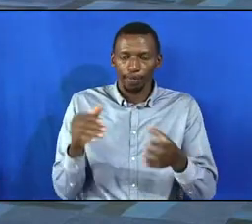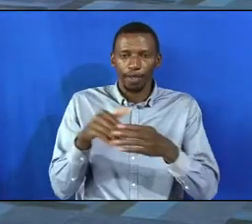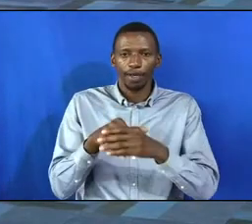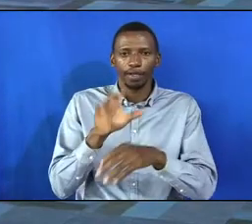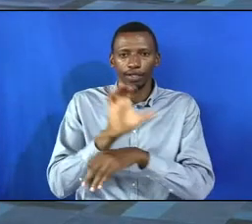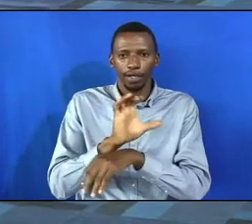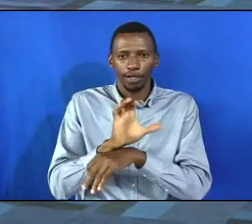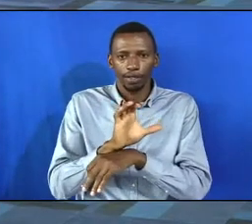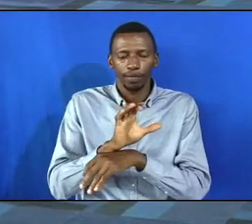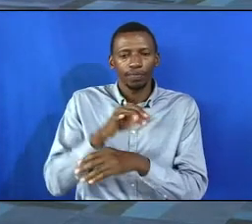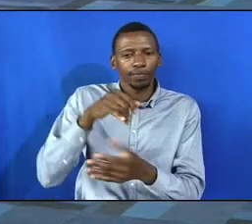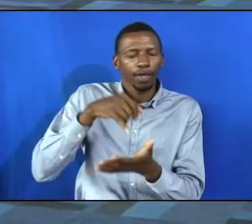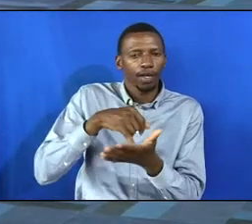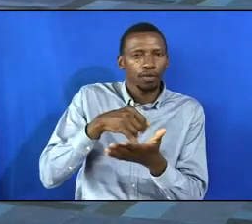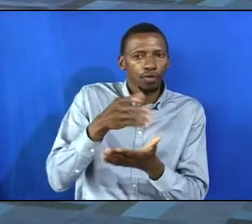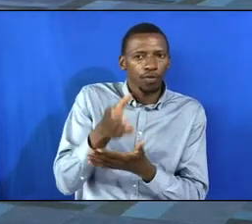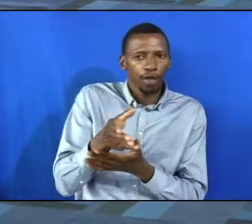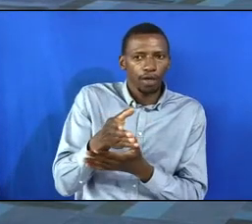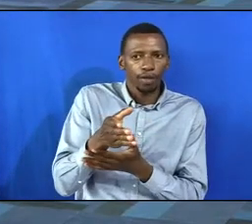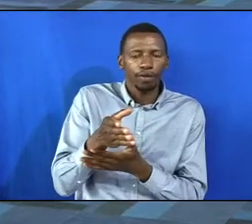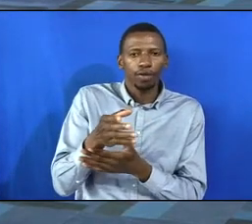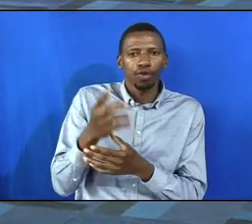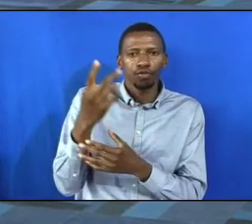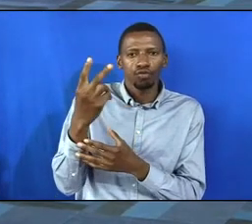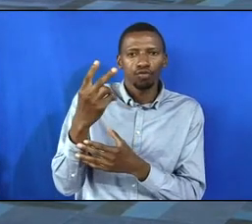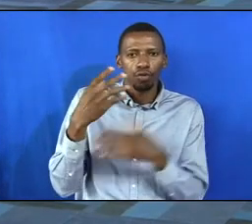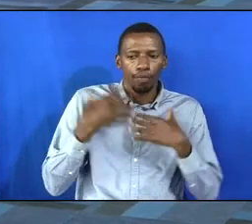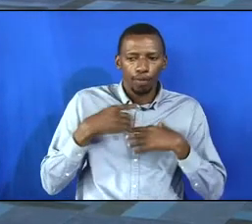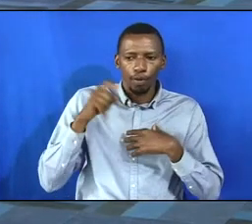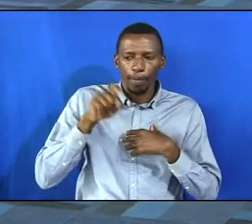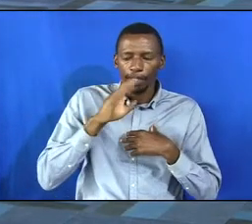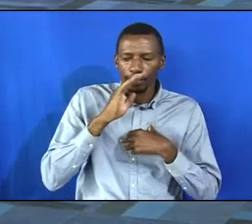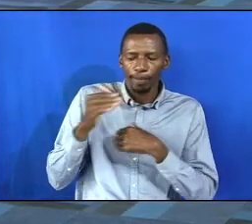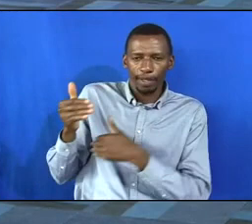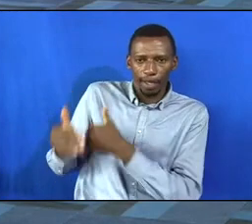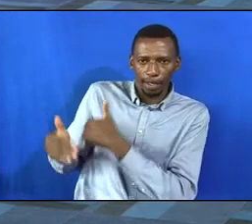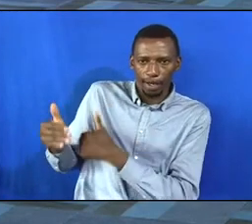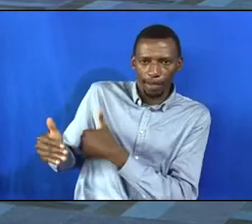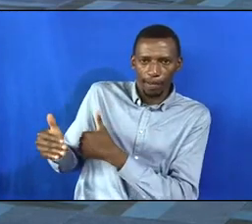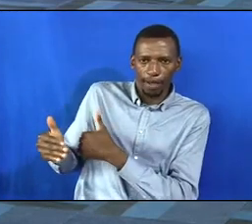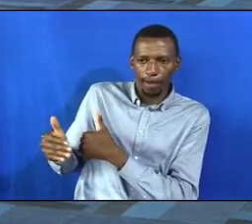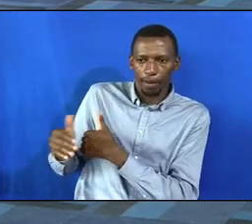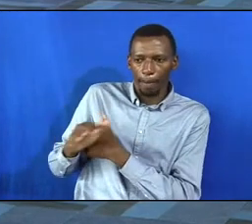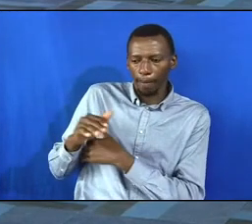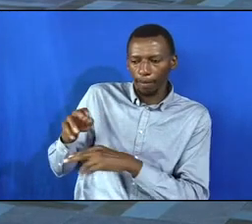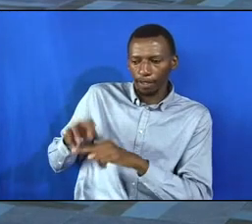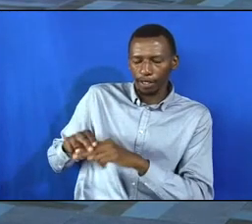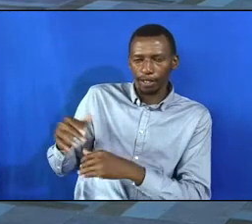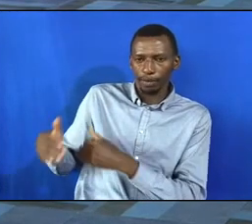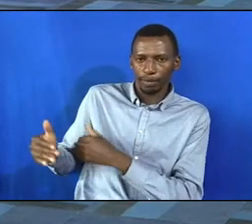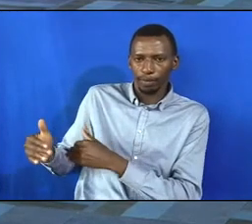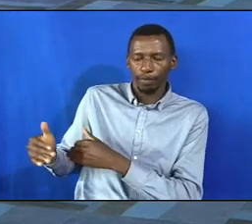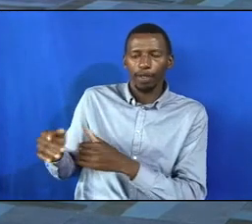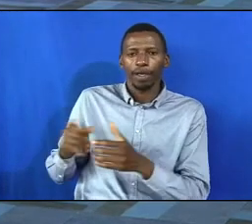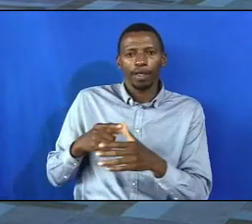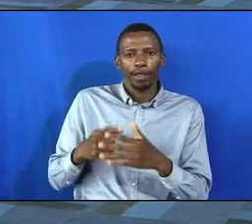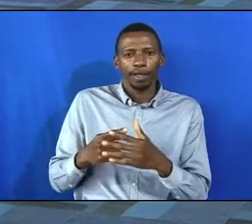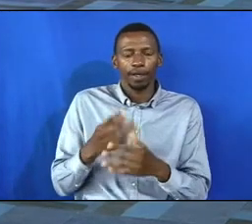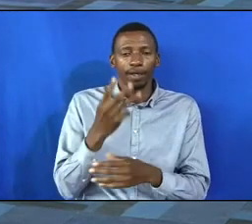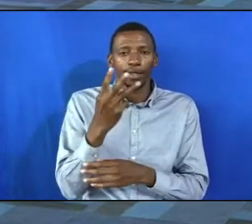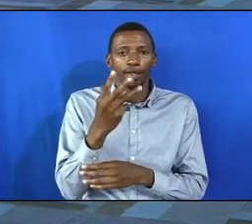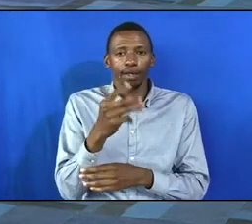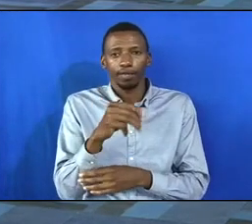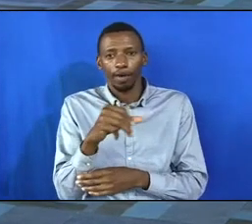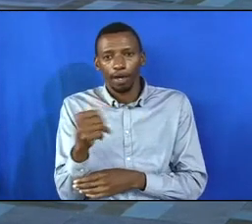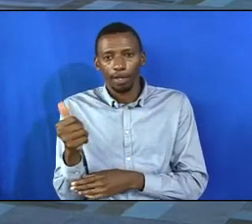And among the 5 people, 2 of them should be your immediate neighbors. Then 3 others, then you can pay also